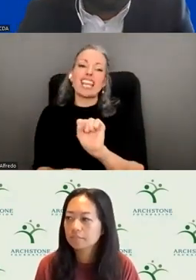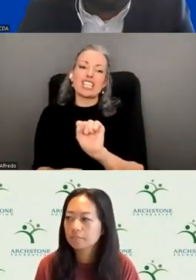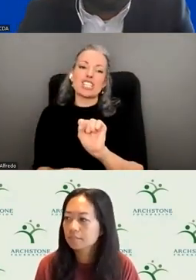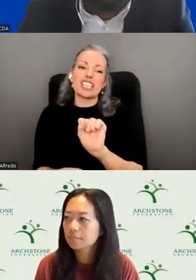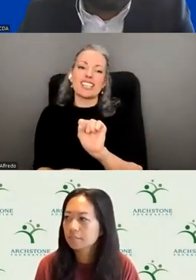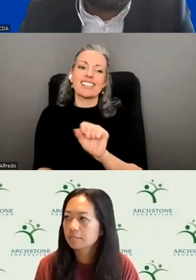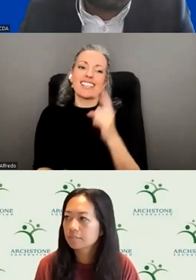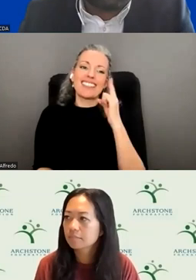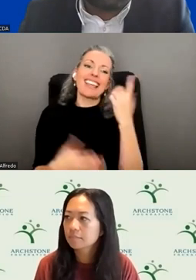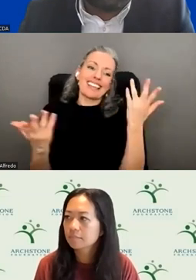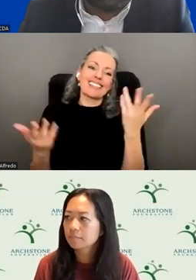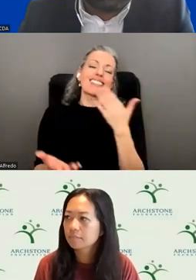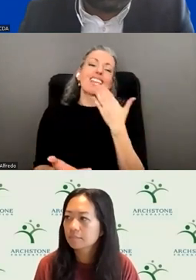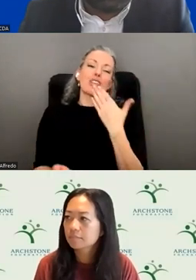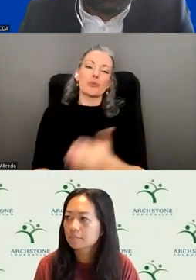Thanks.